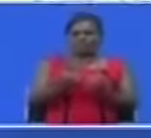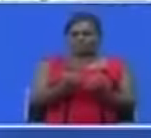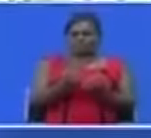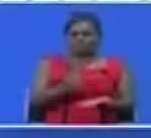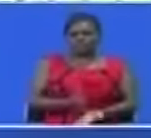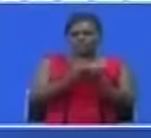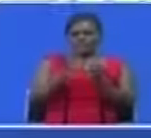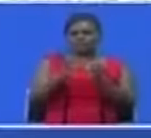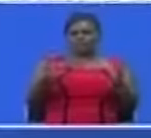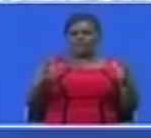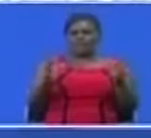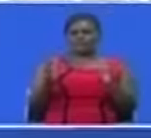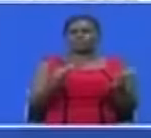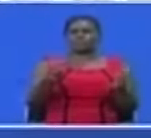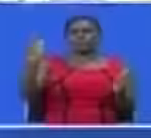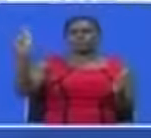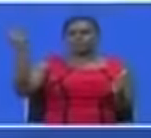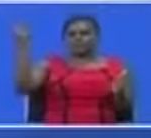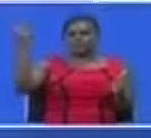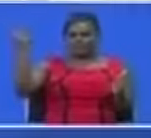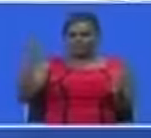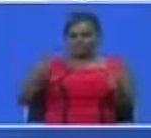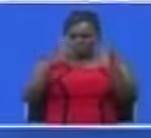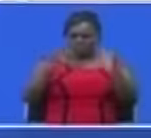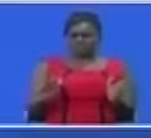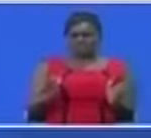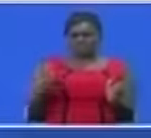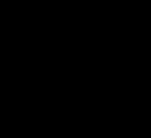in a bid to help develop sports in Kenya. Robinson Okenye, KTN.